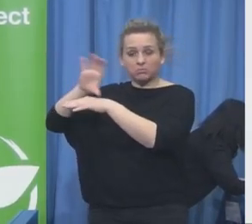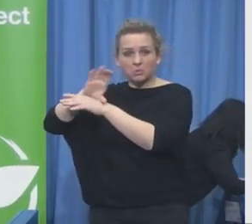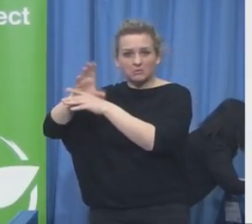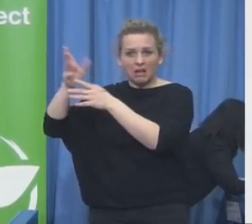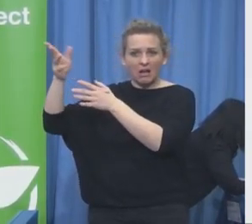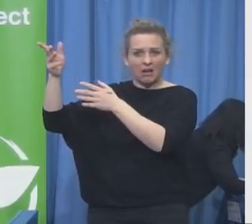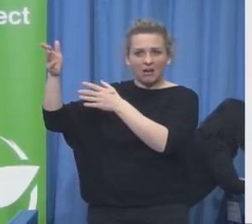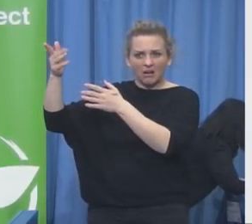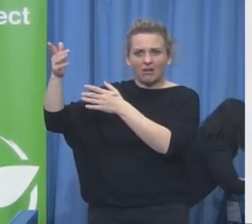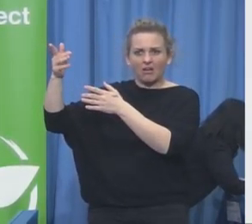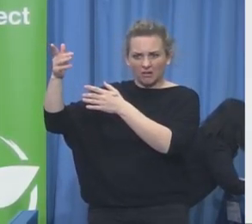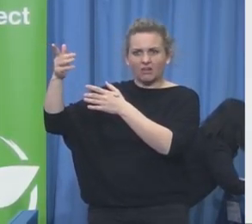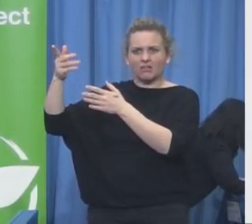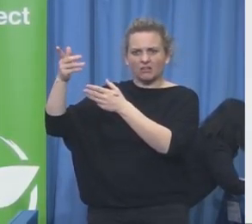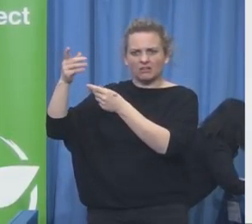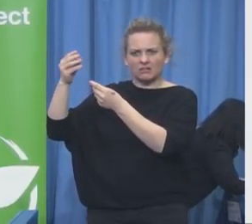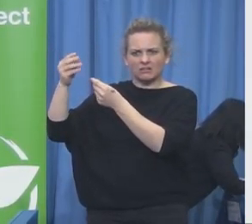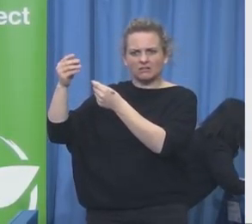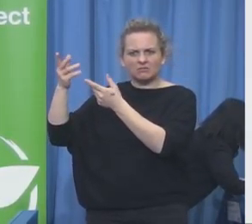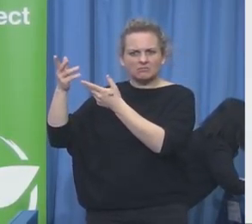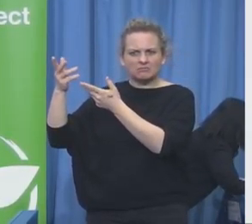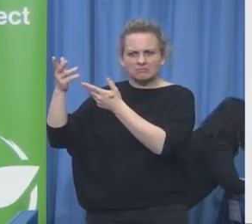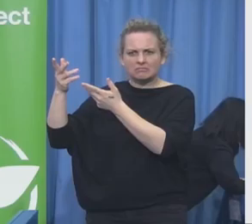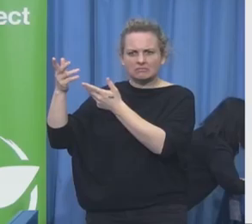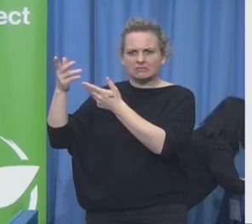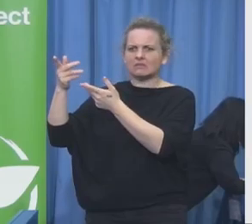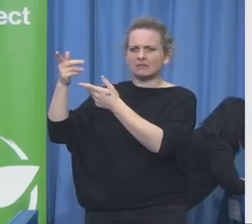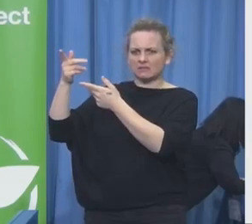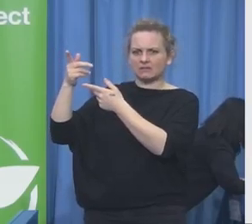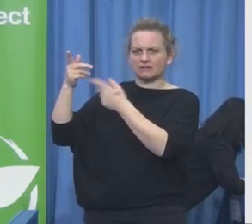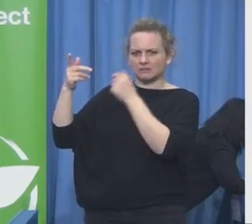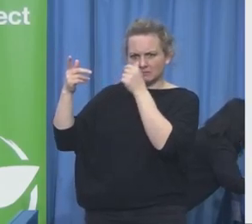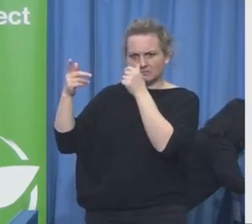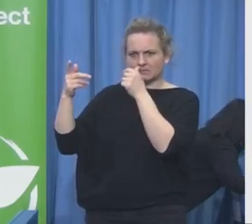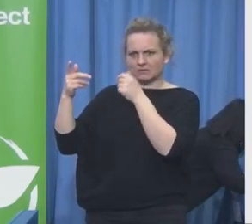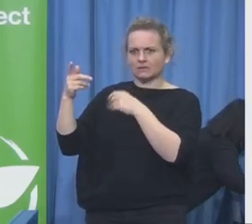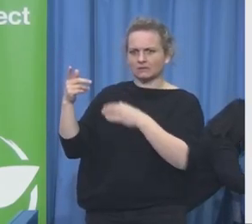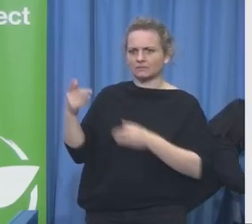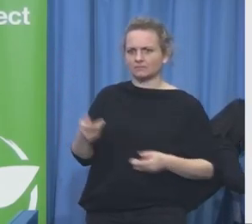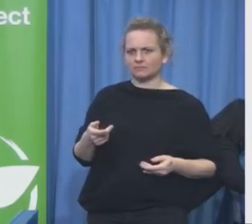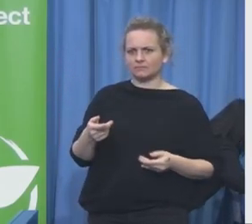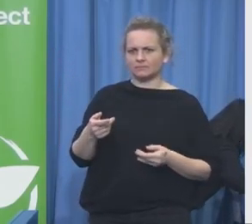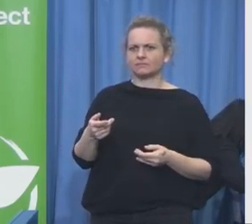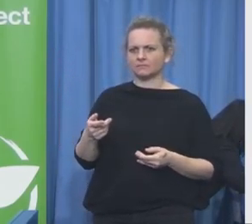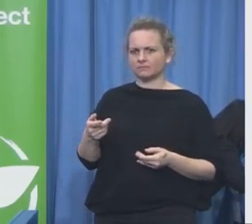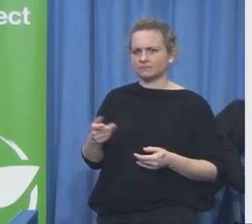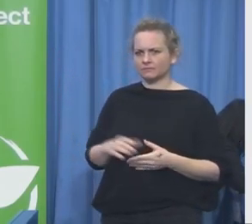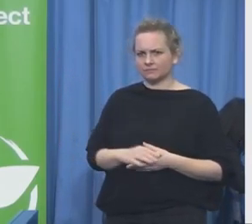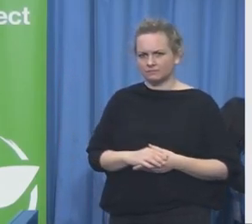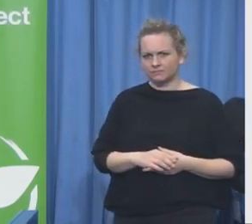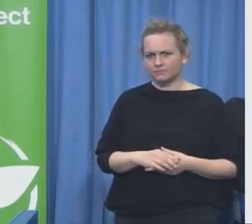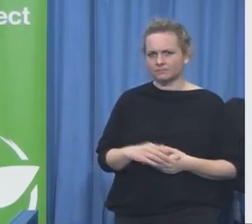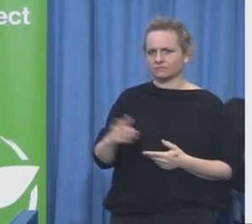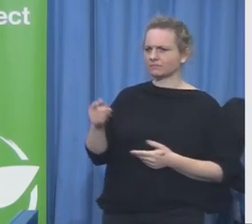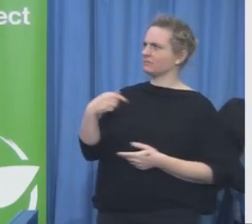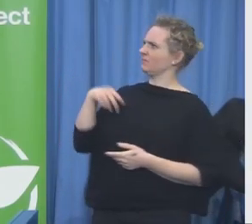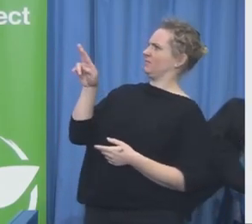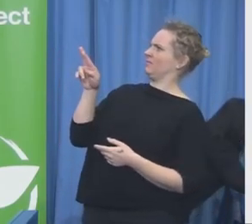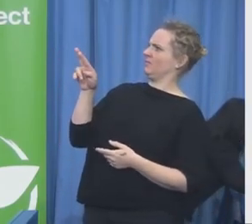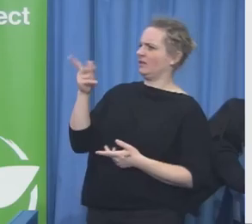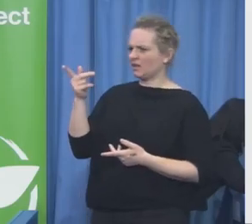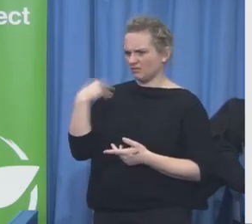disability adult education teacher in the UK, or was, and I, of course, said, absolutely no way. There's no way you will get me along to